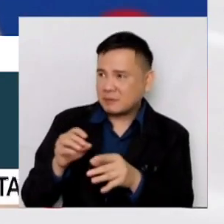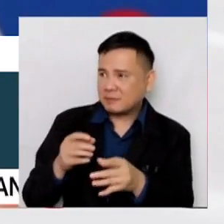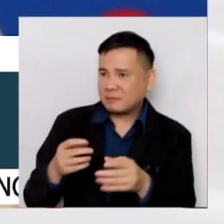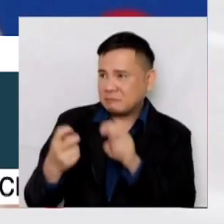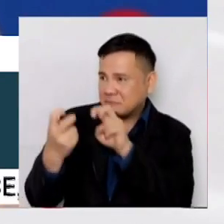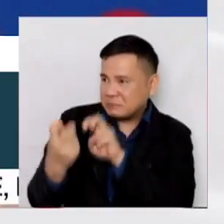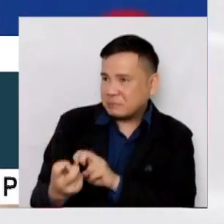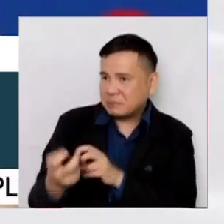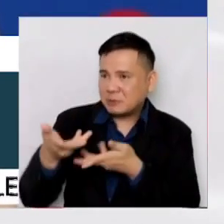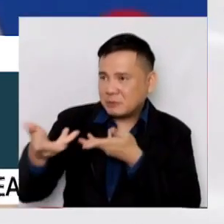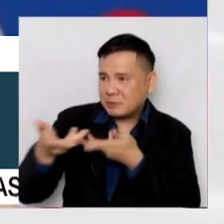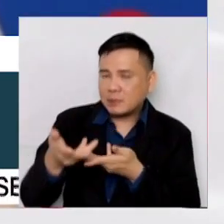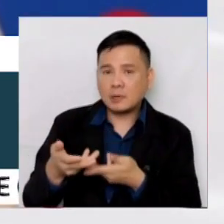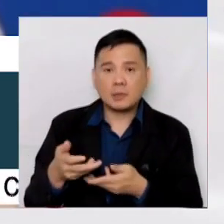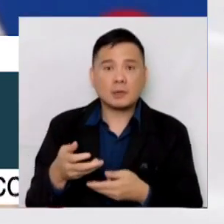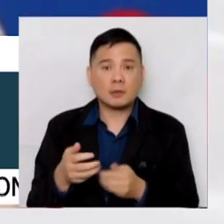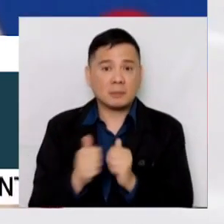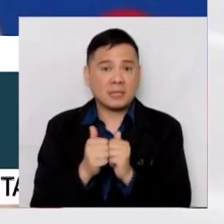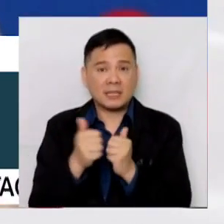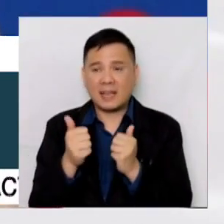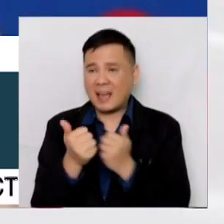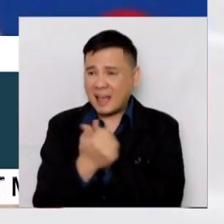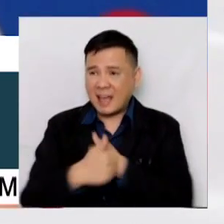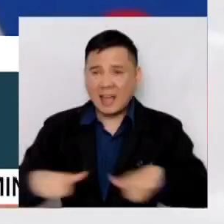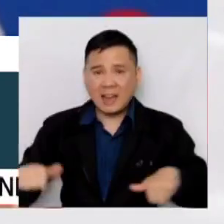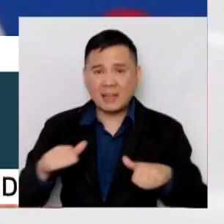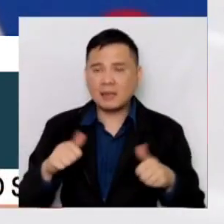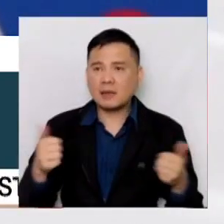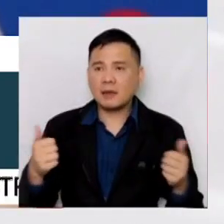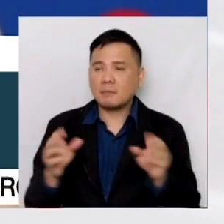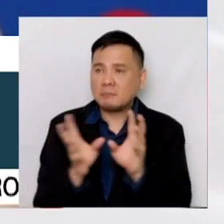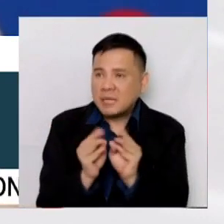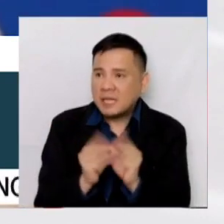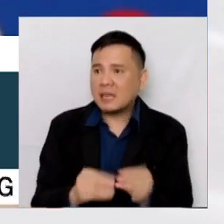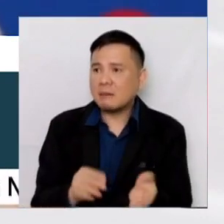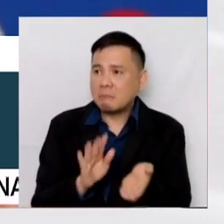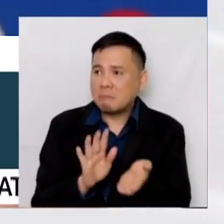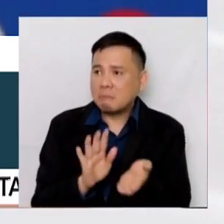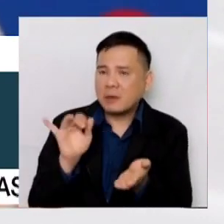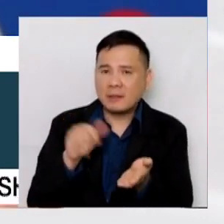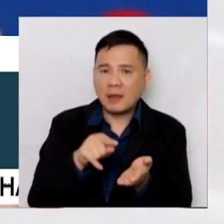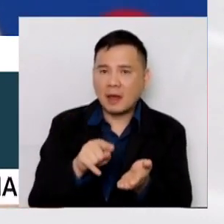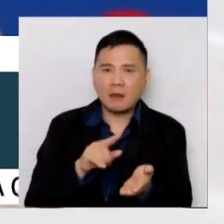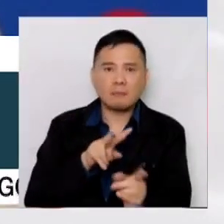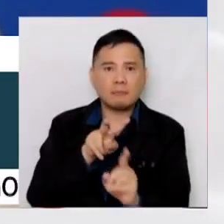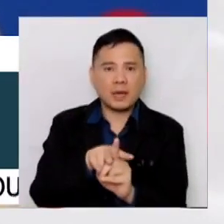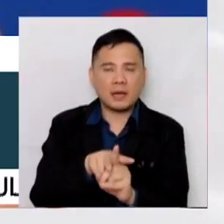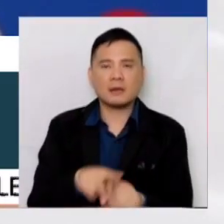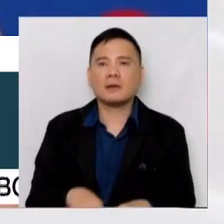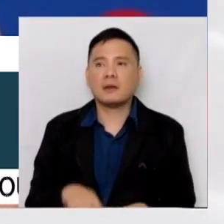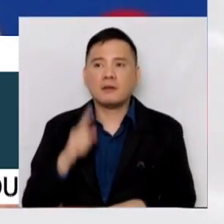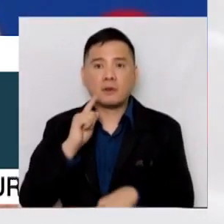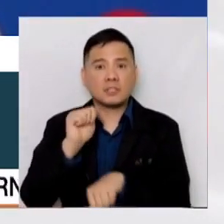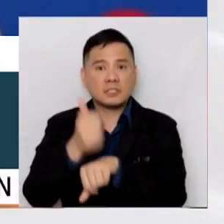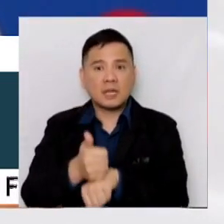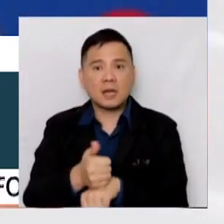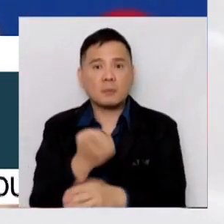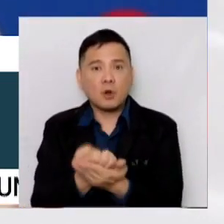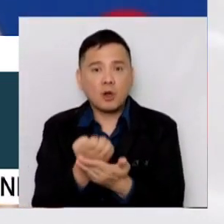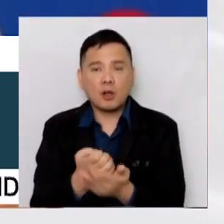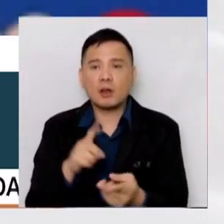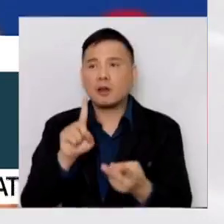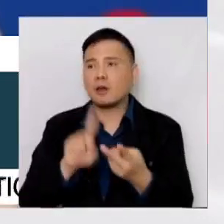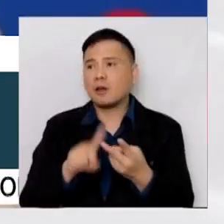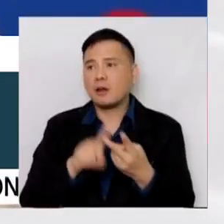advantage of this, whatever space that we have, in order to build up ourselves economically, security-wise, and even